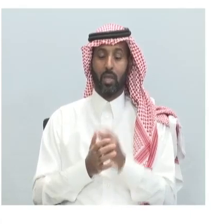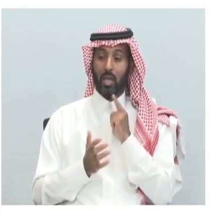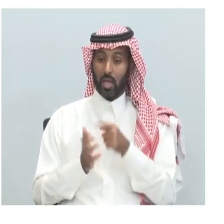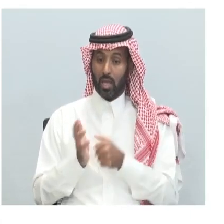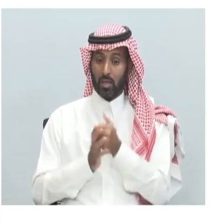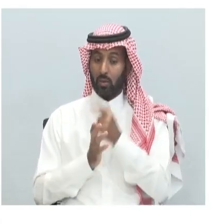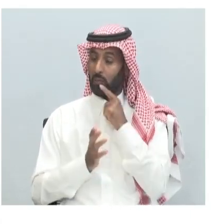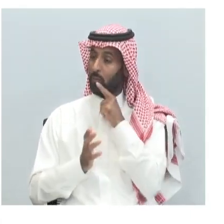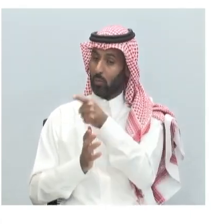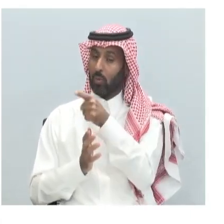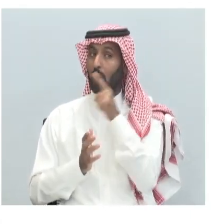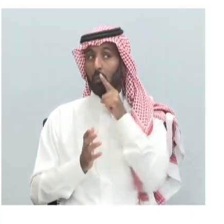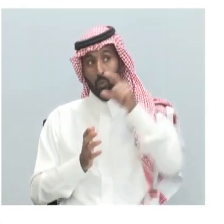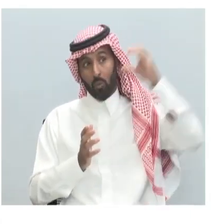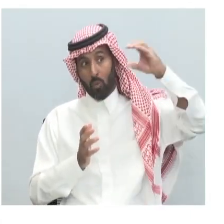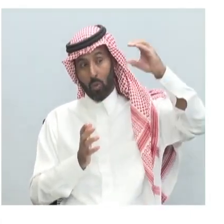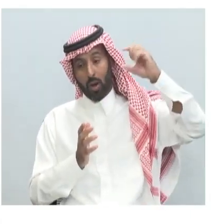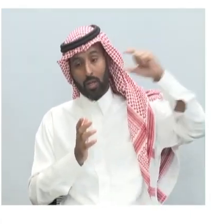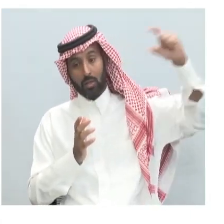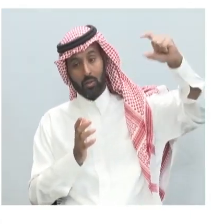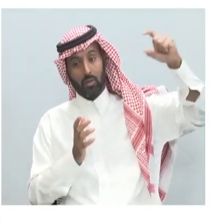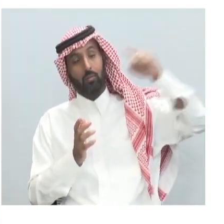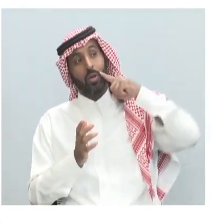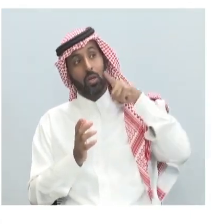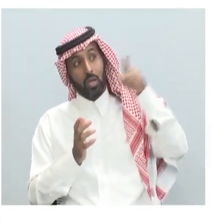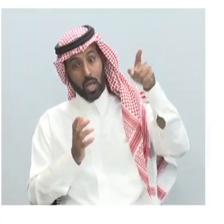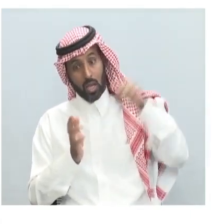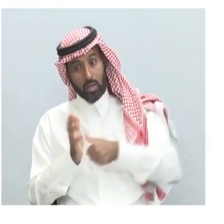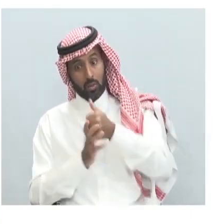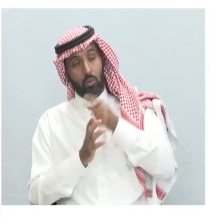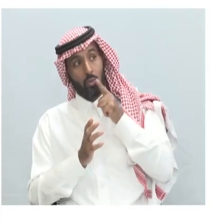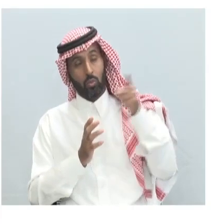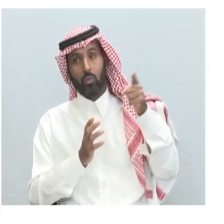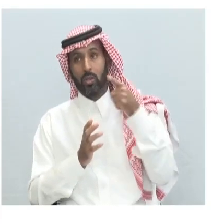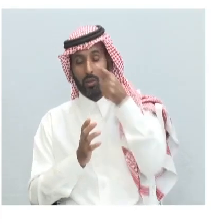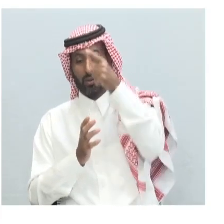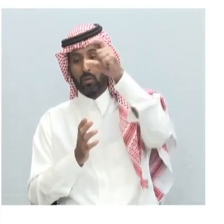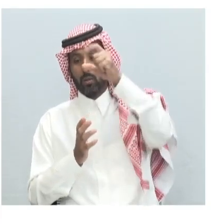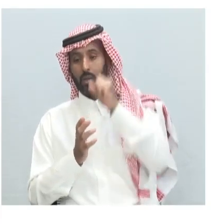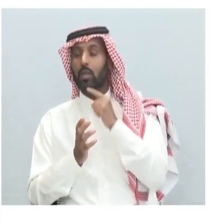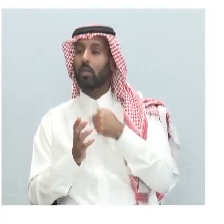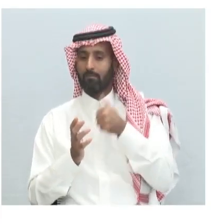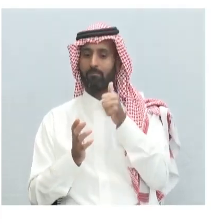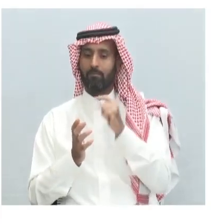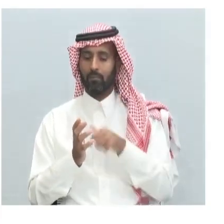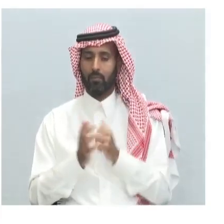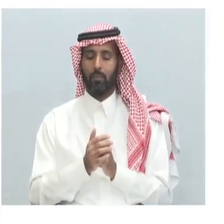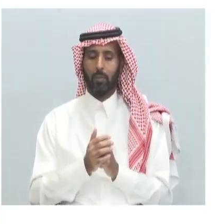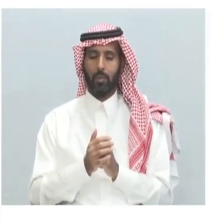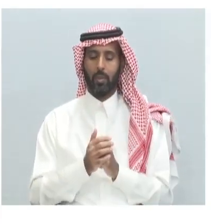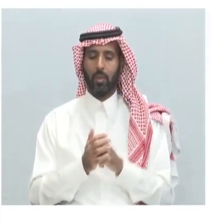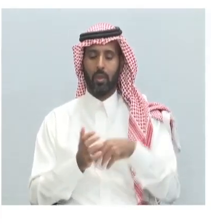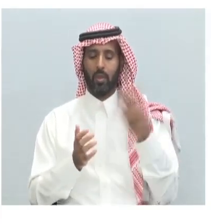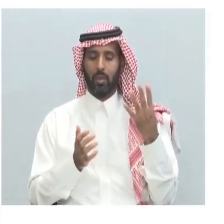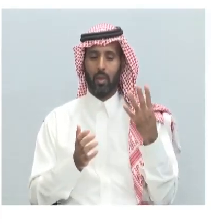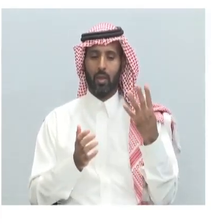can you point to the moon? Can you point to the moon? Yes or no? Yes, you can. Excellent. Okay, number